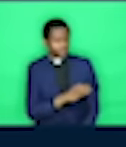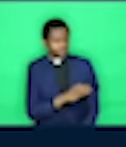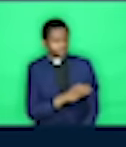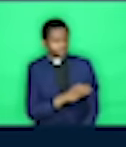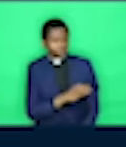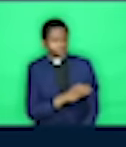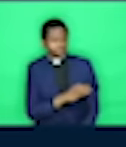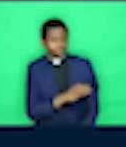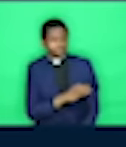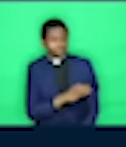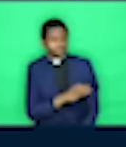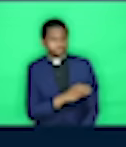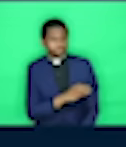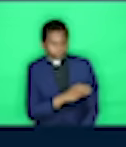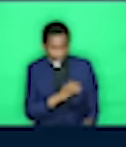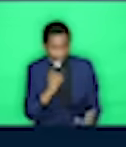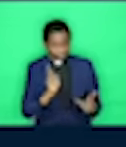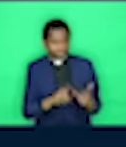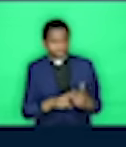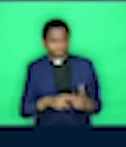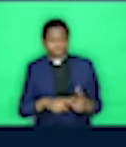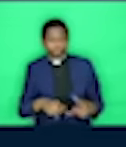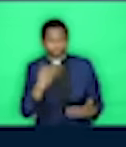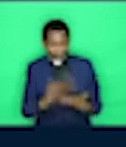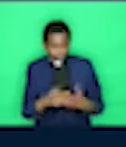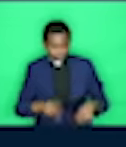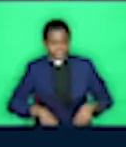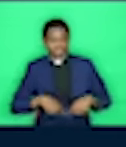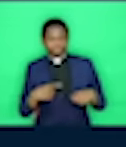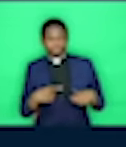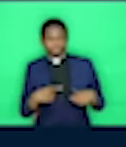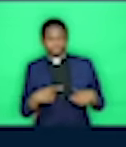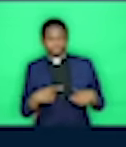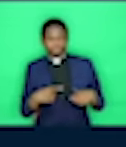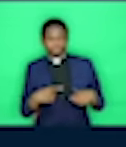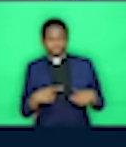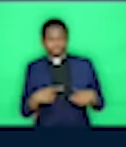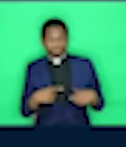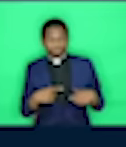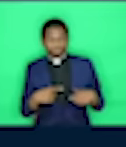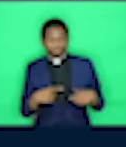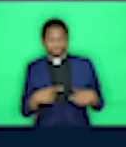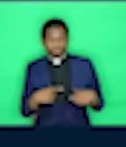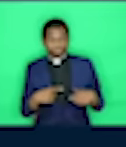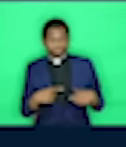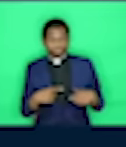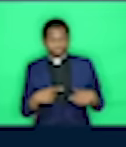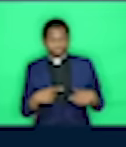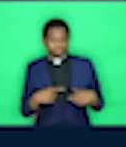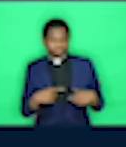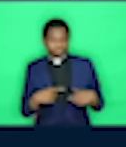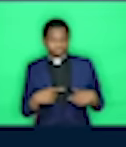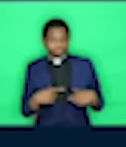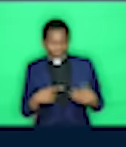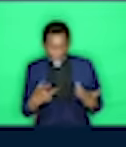Frugality. We ey abrabo pa. This is not being a miser. It is also not being